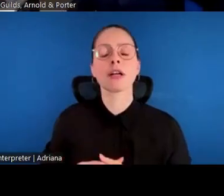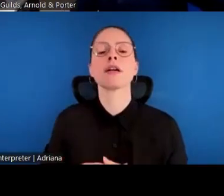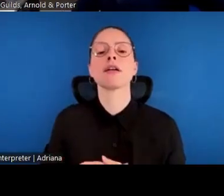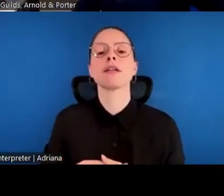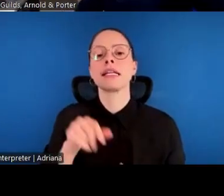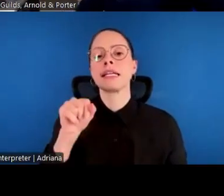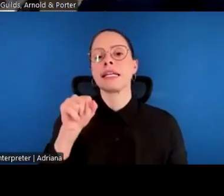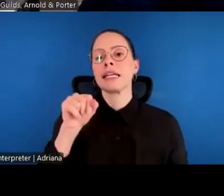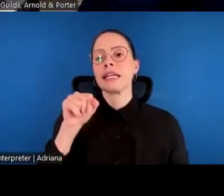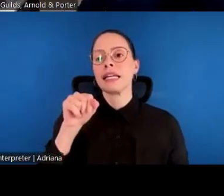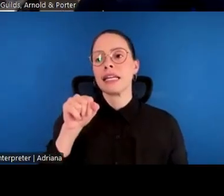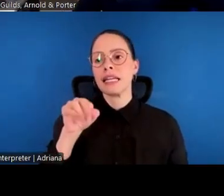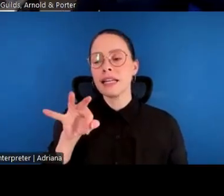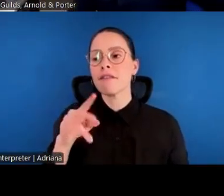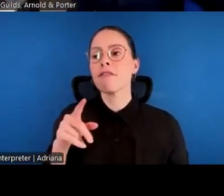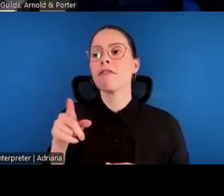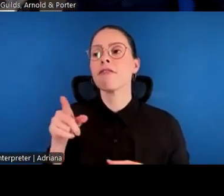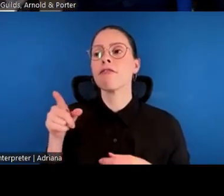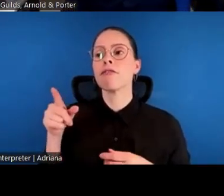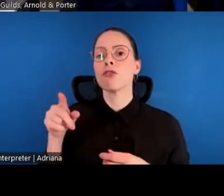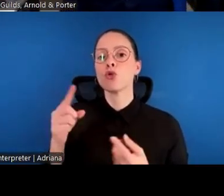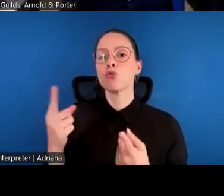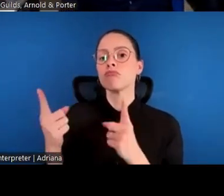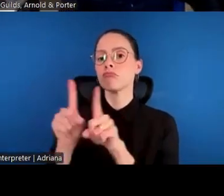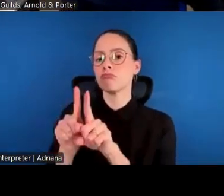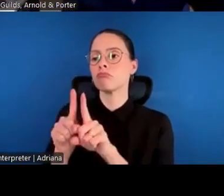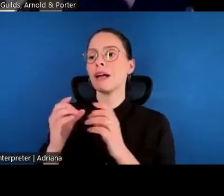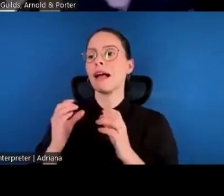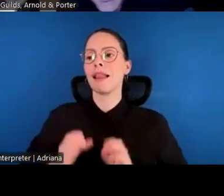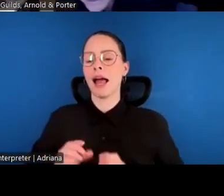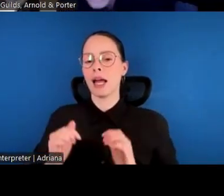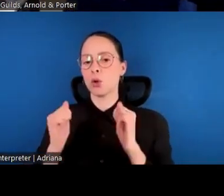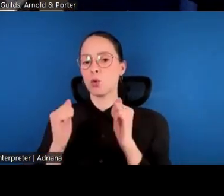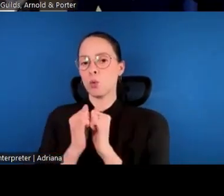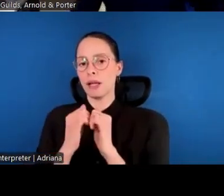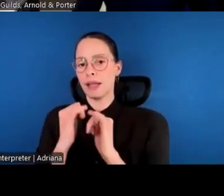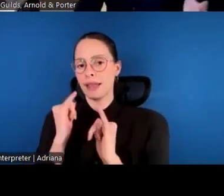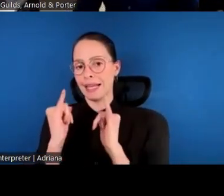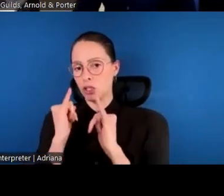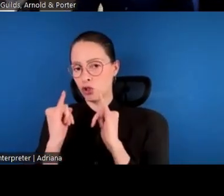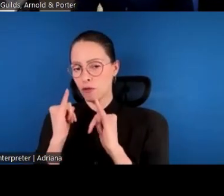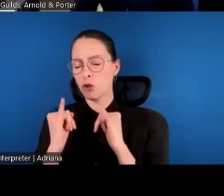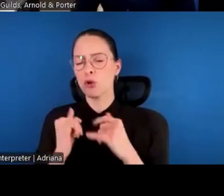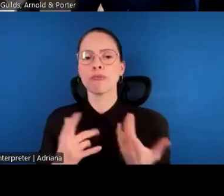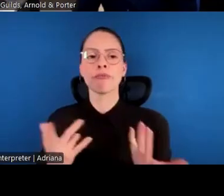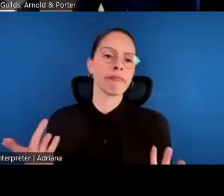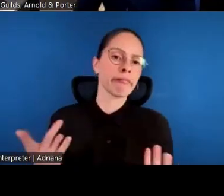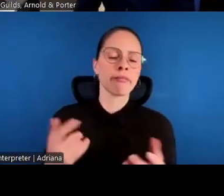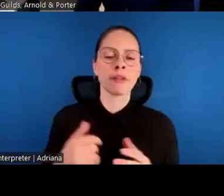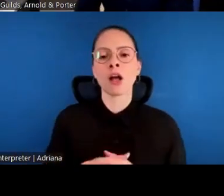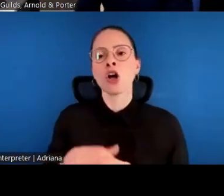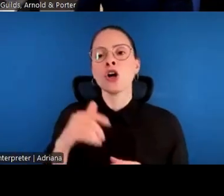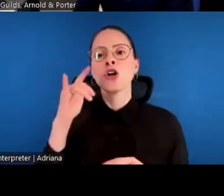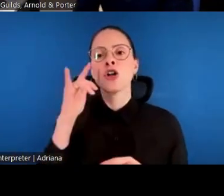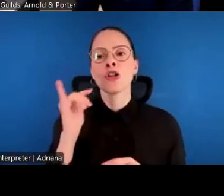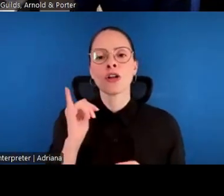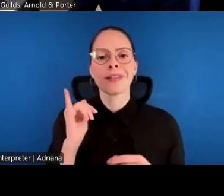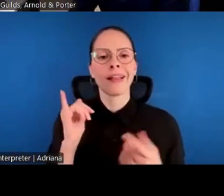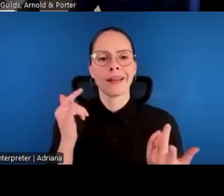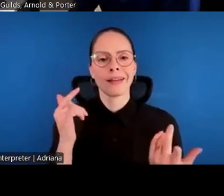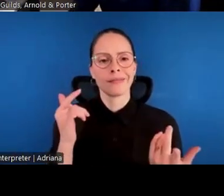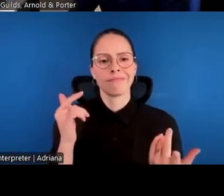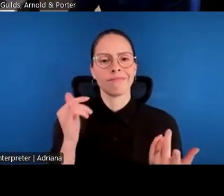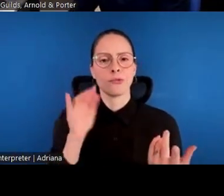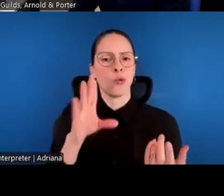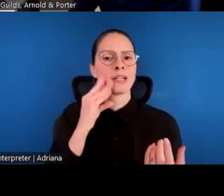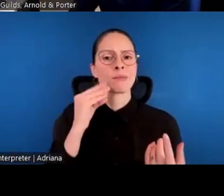initial interview or a subsequent interview with an investigative unit, it's going to look like, if you've had this experience elsewhere, it's going to look very similar.